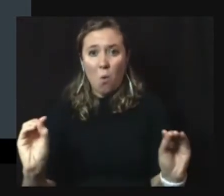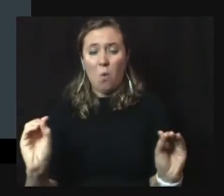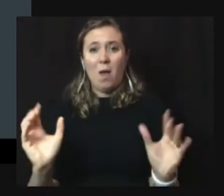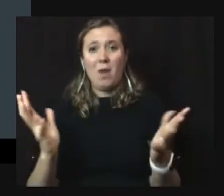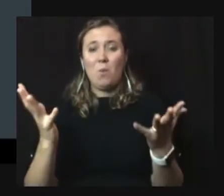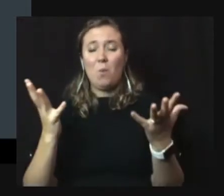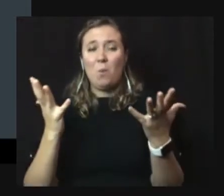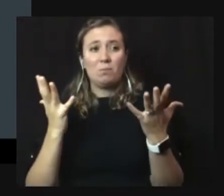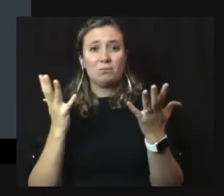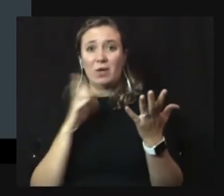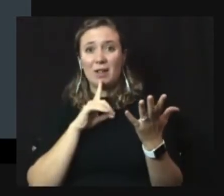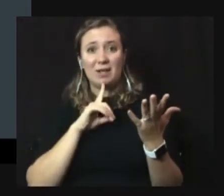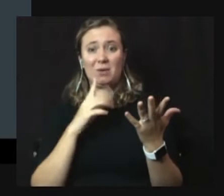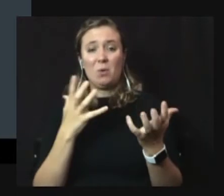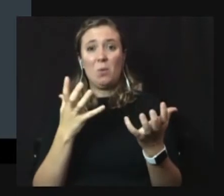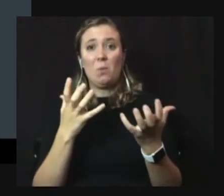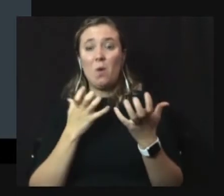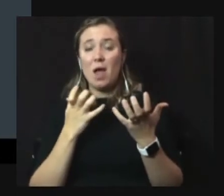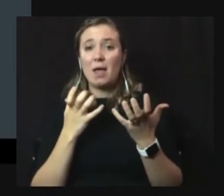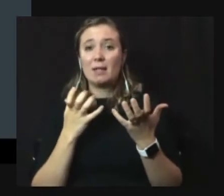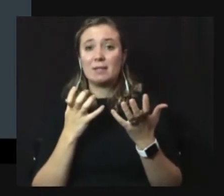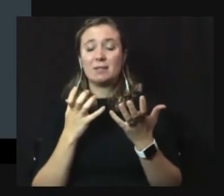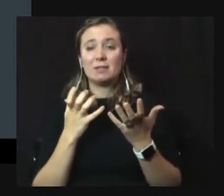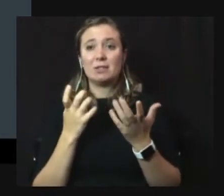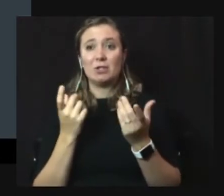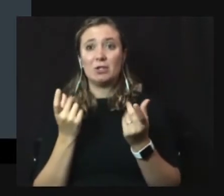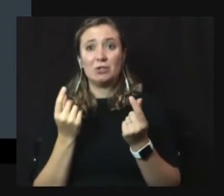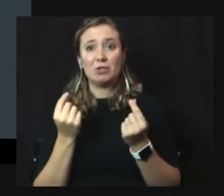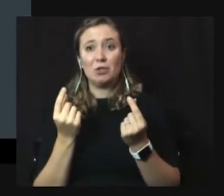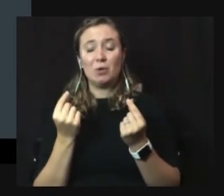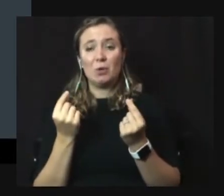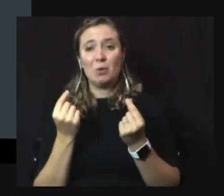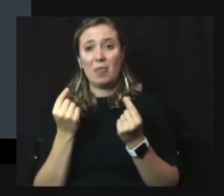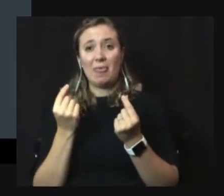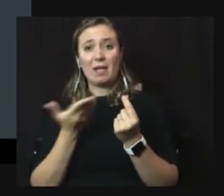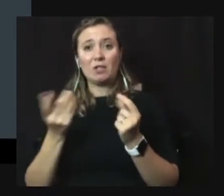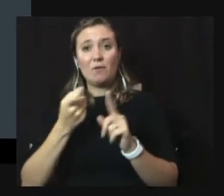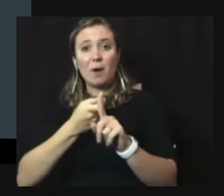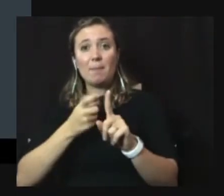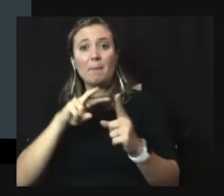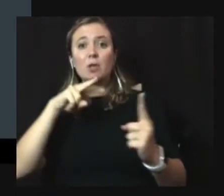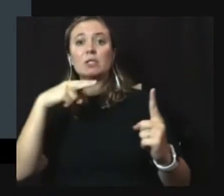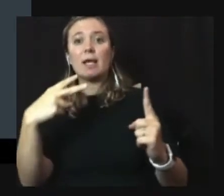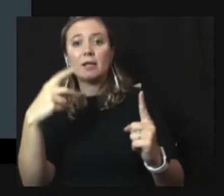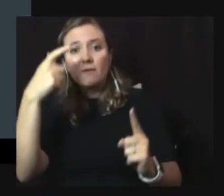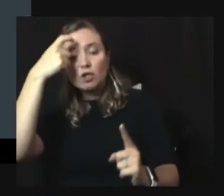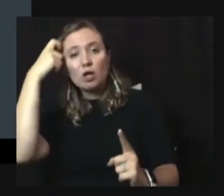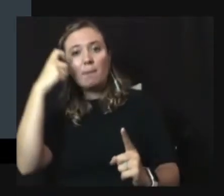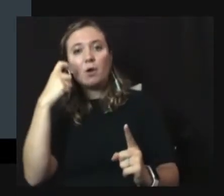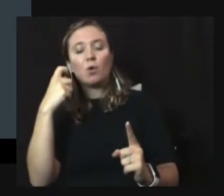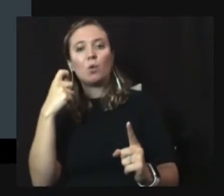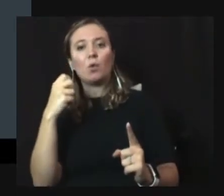wants to do a single thing from trauma. It's neurologically